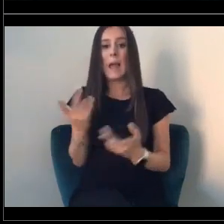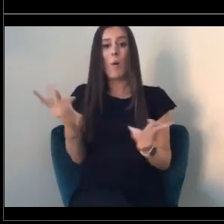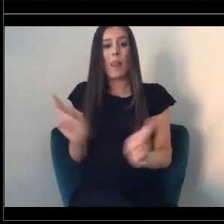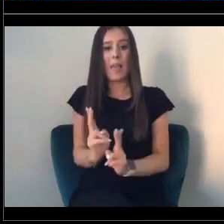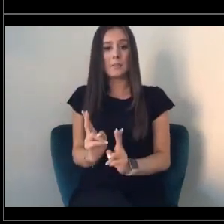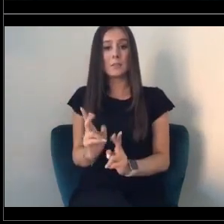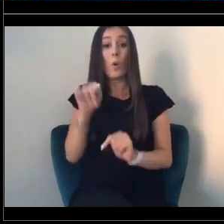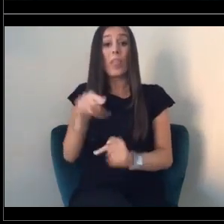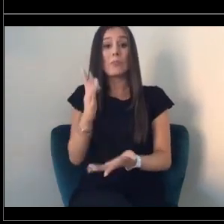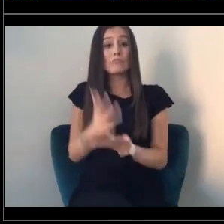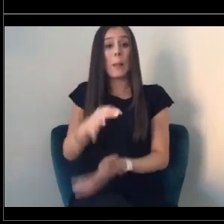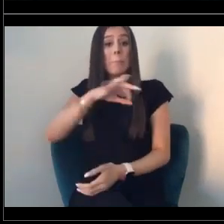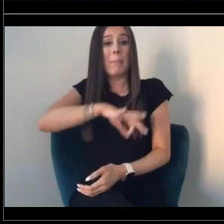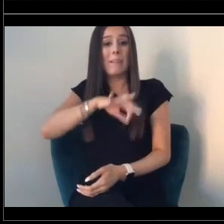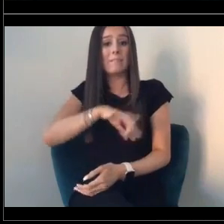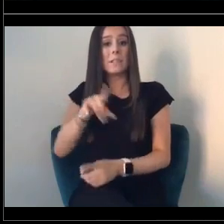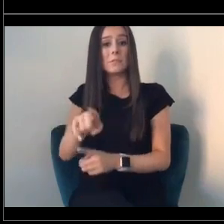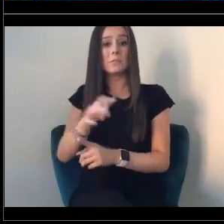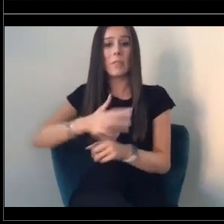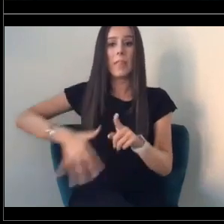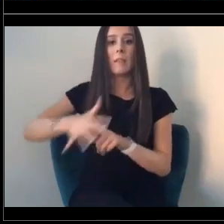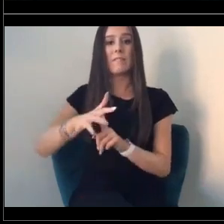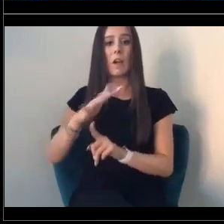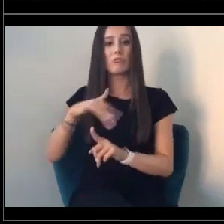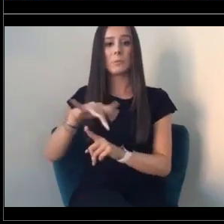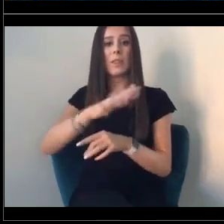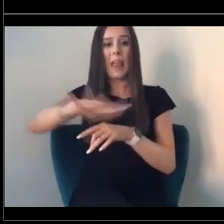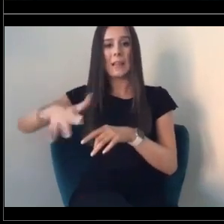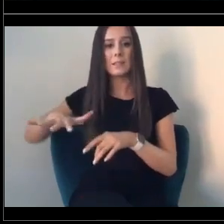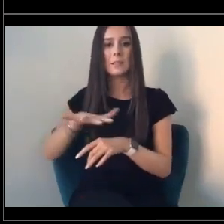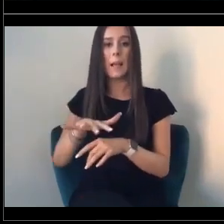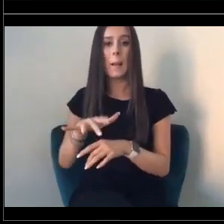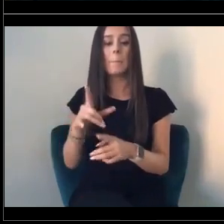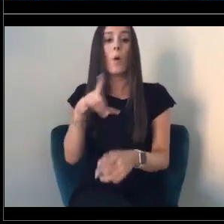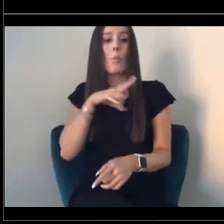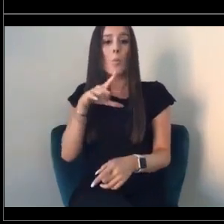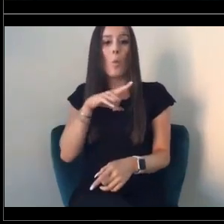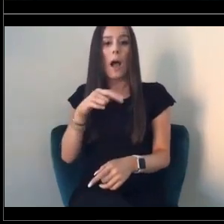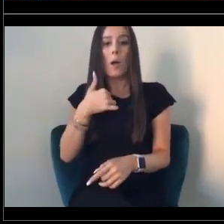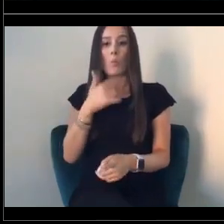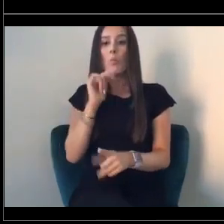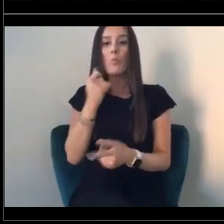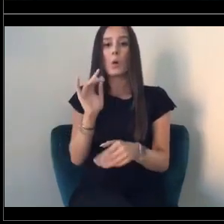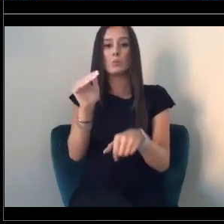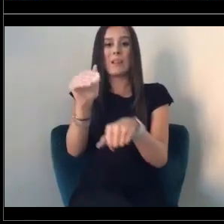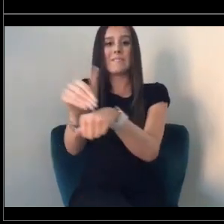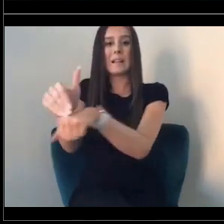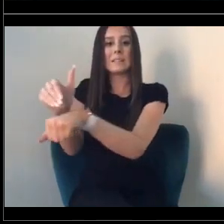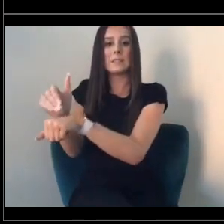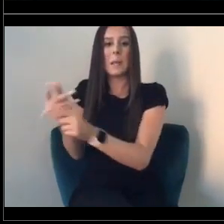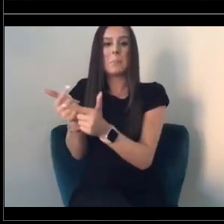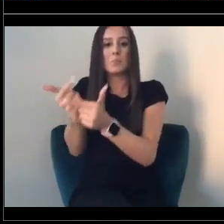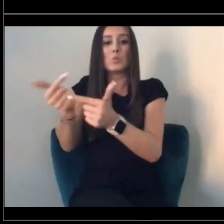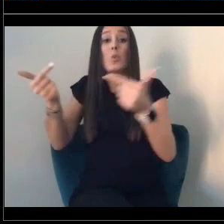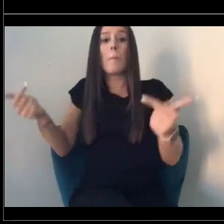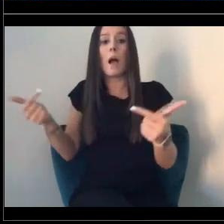impact on the environment. In so much that we're not affecting as much of